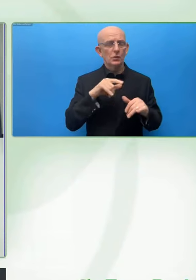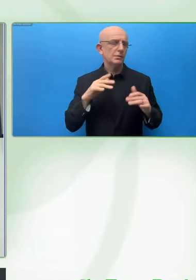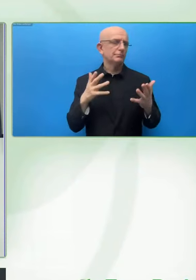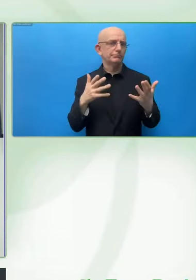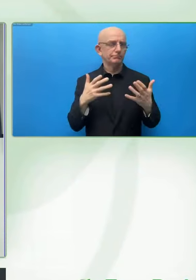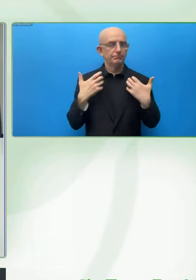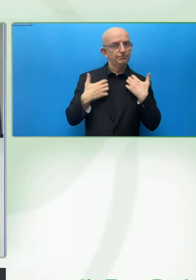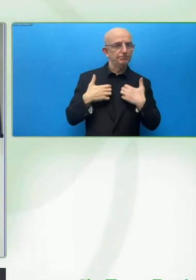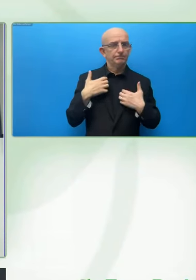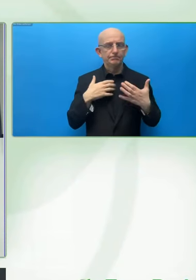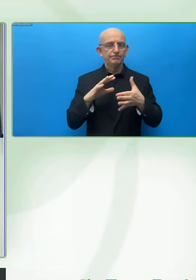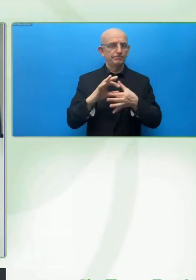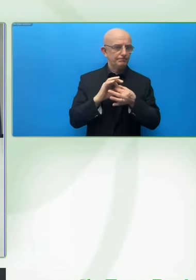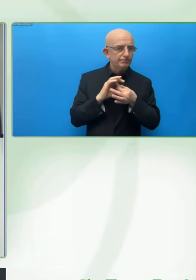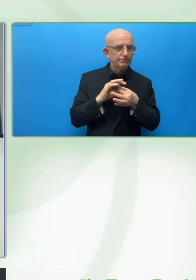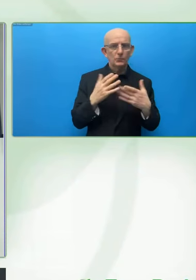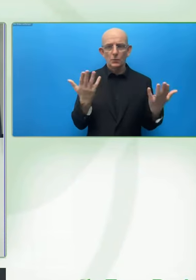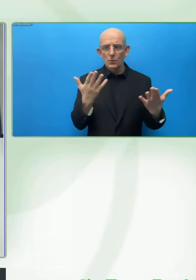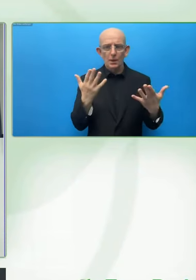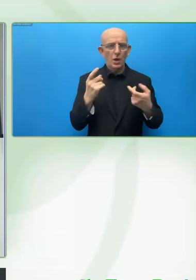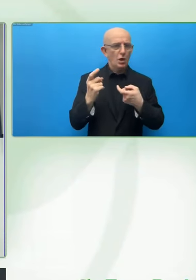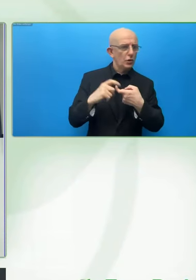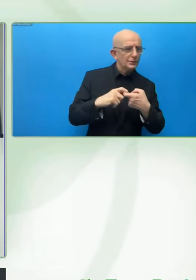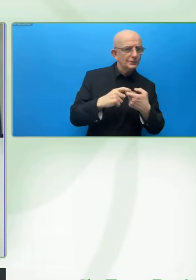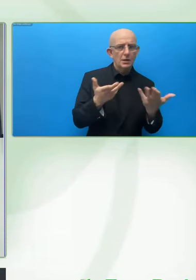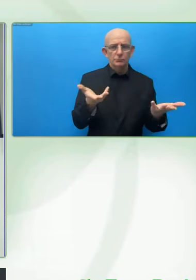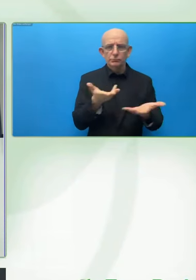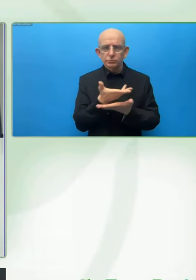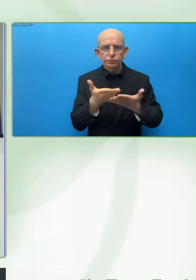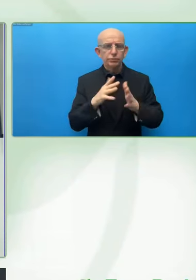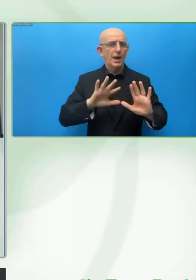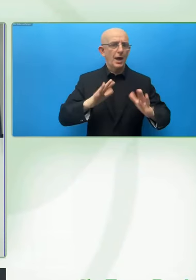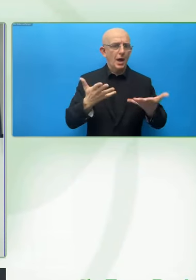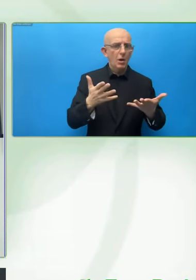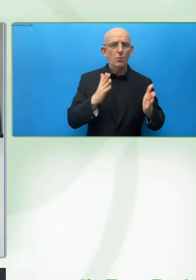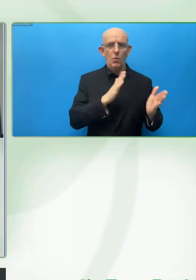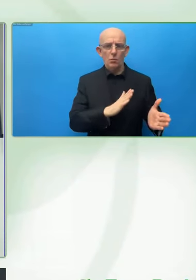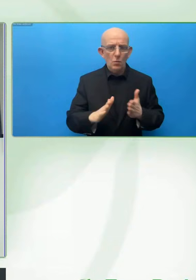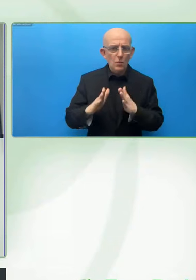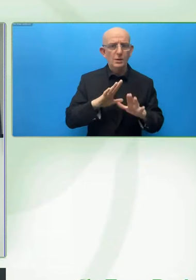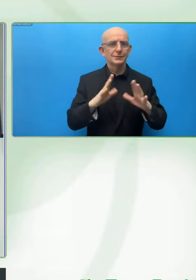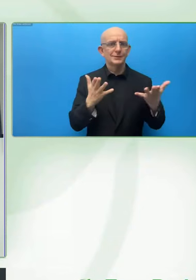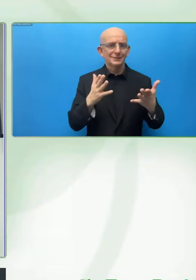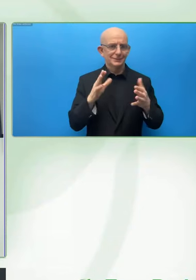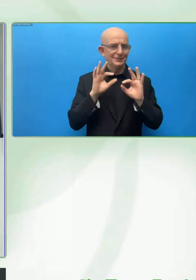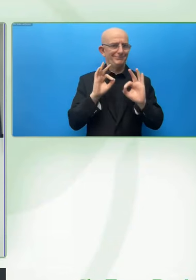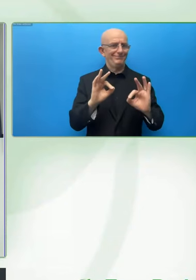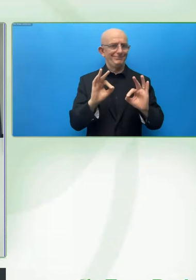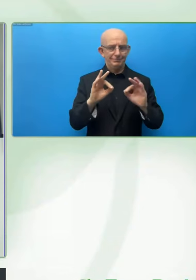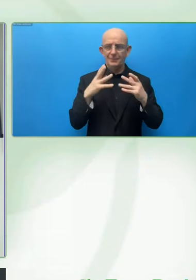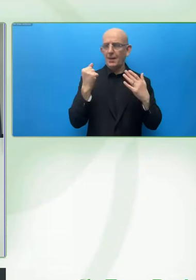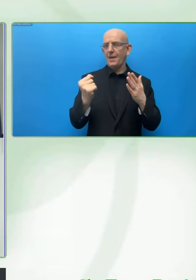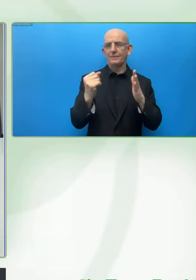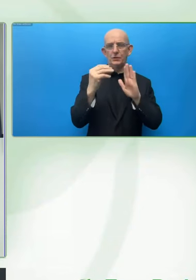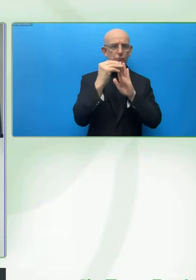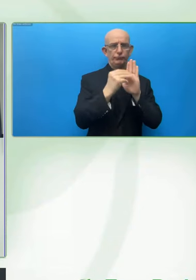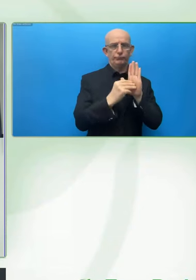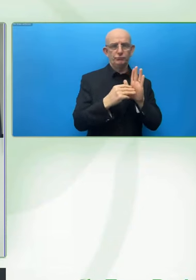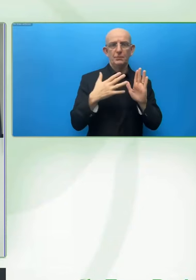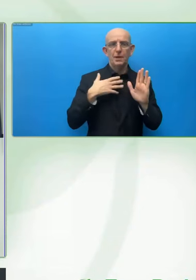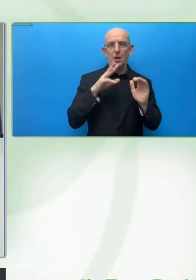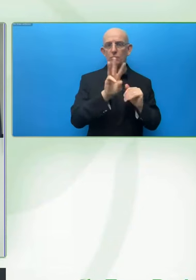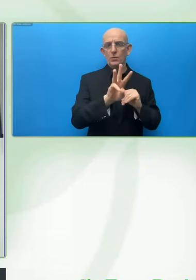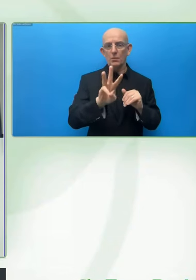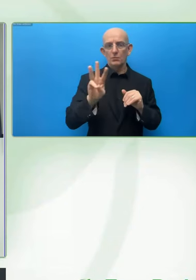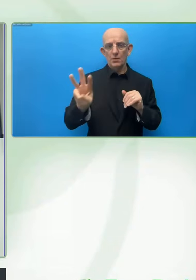website, it's quite easy to find it. And indeed, we are to resume the work